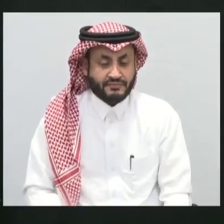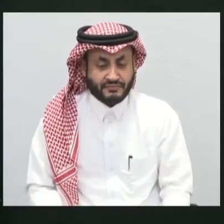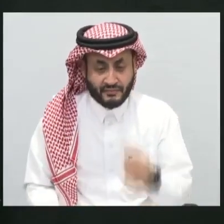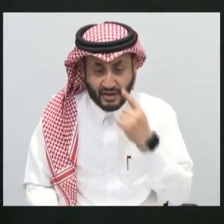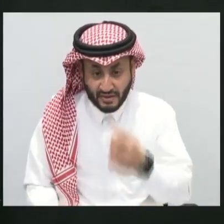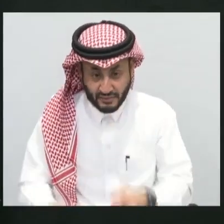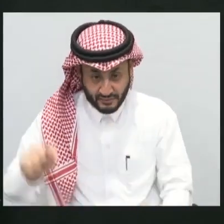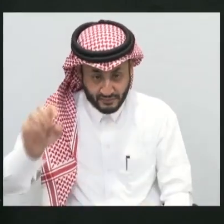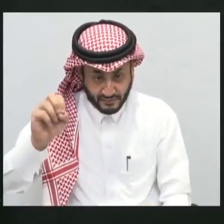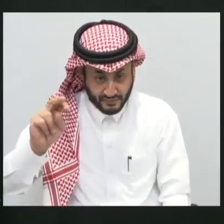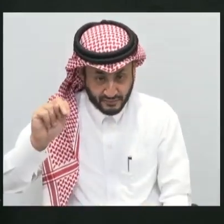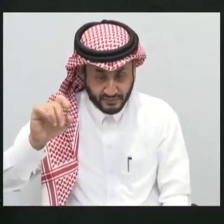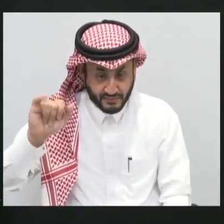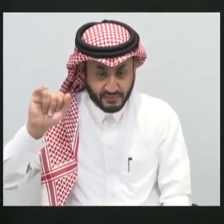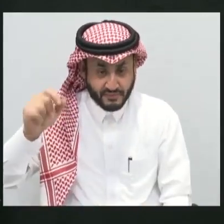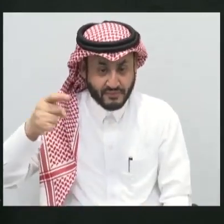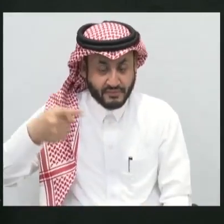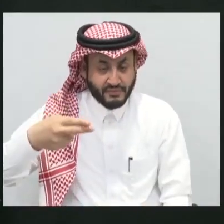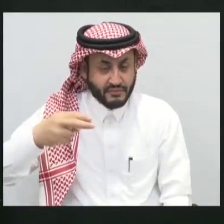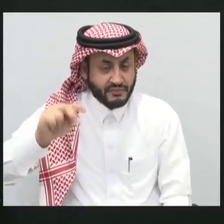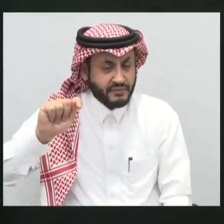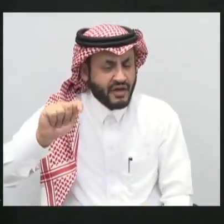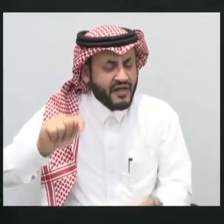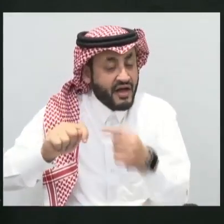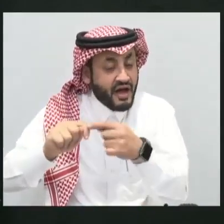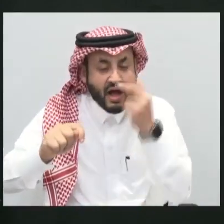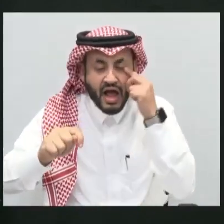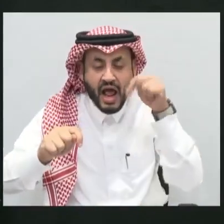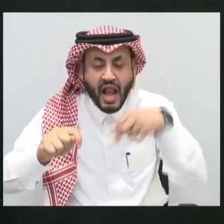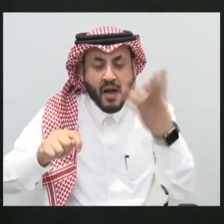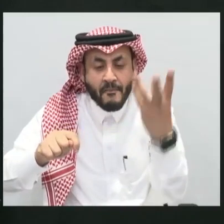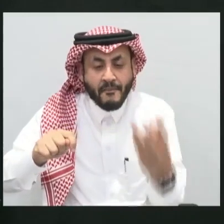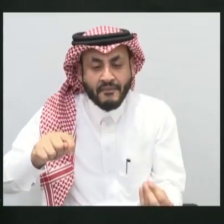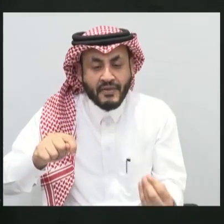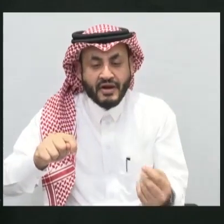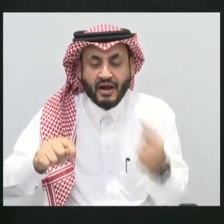something that is happening right now. But when we add, or